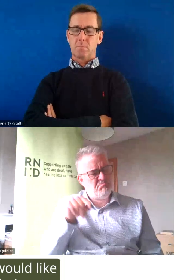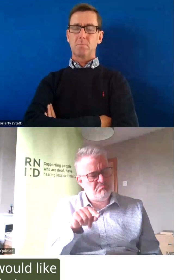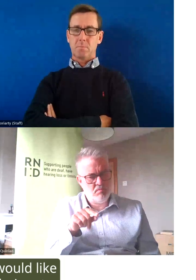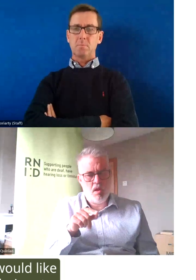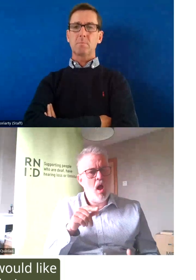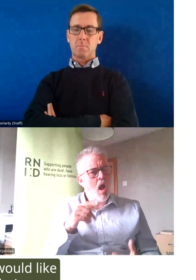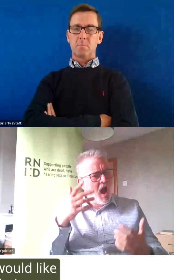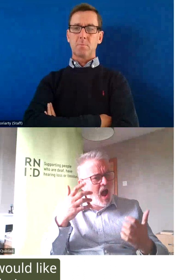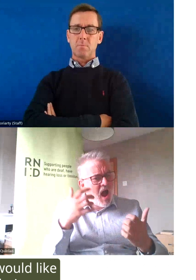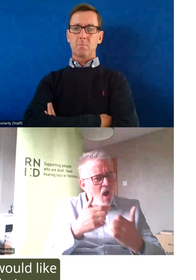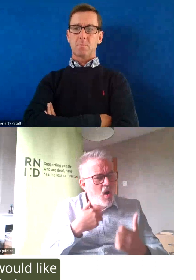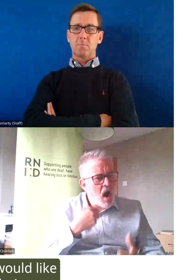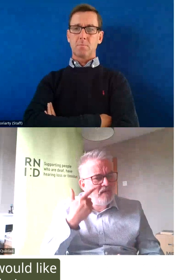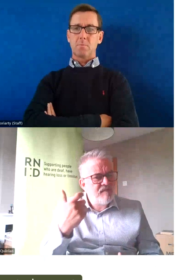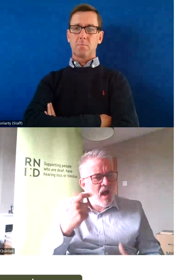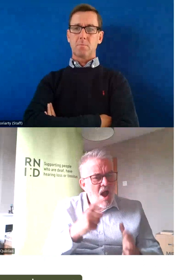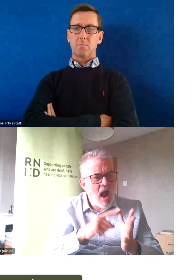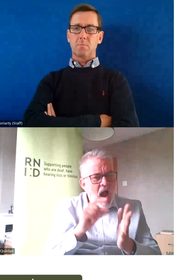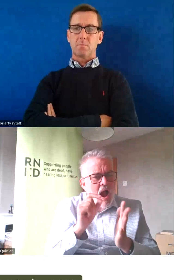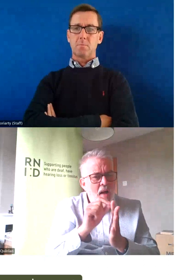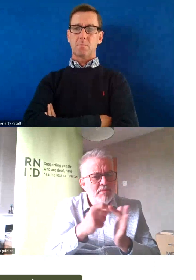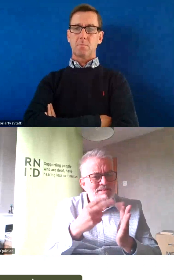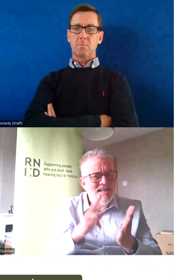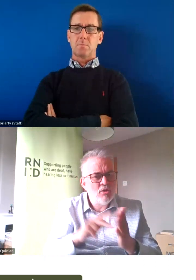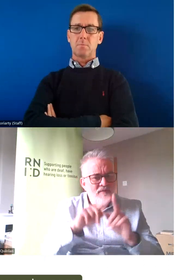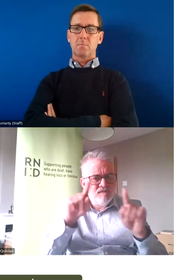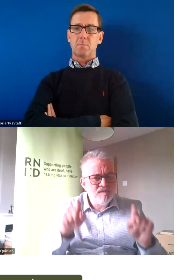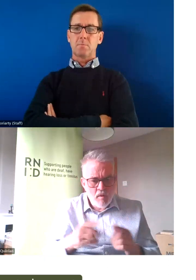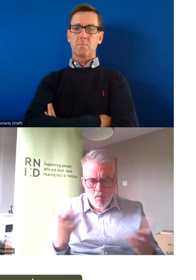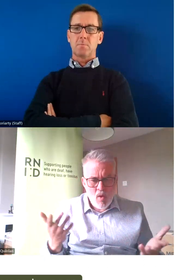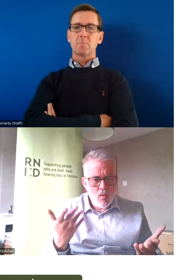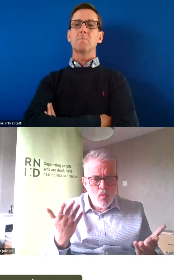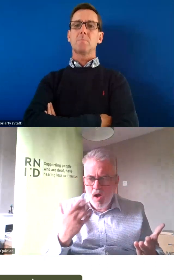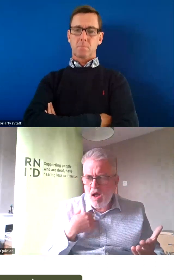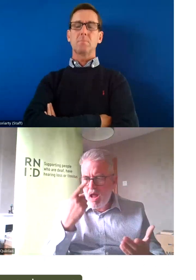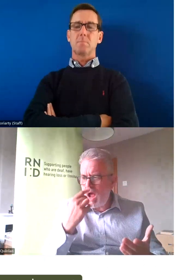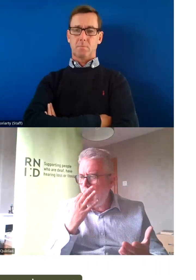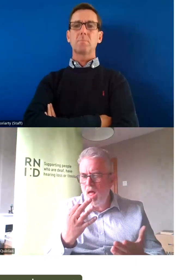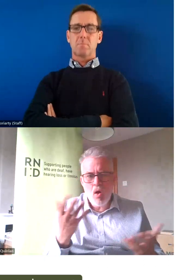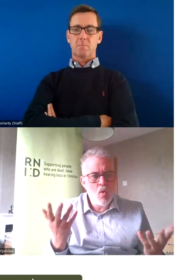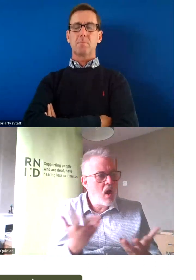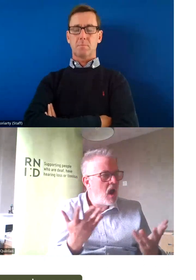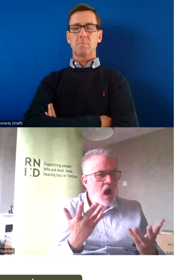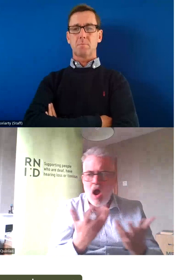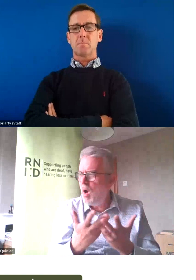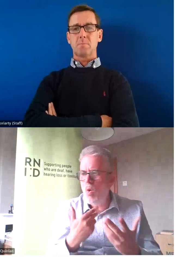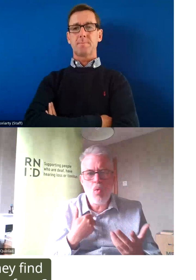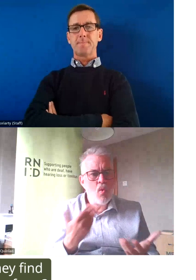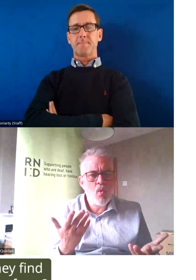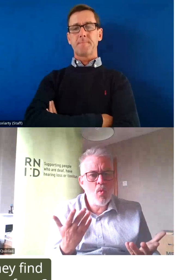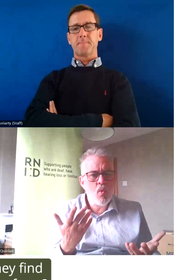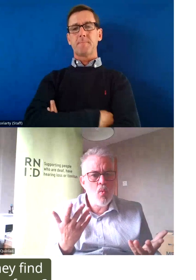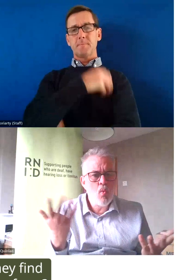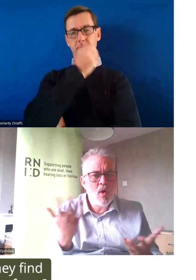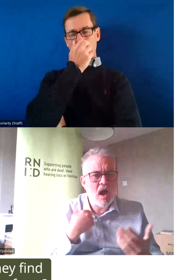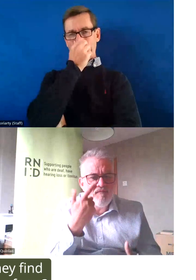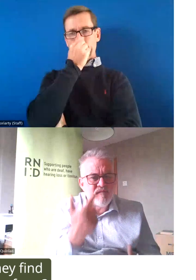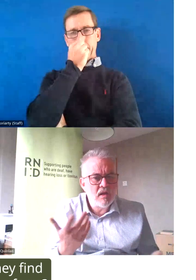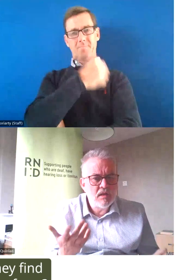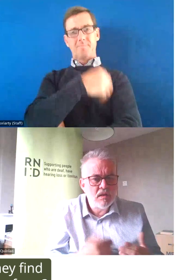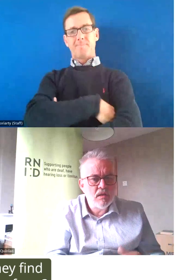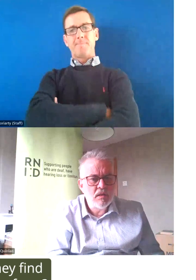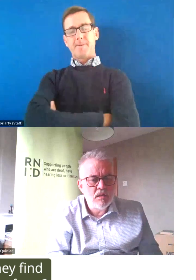they would like to use to cast their vote, if they do select to vote by post, where can they